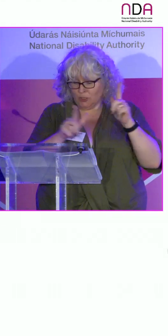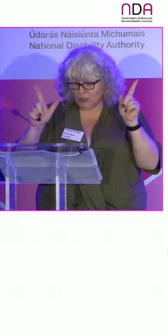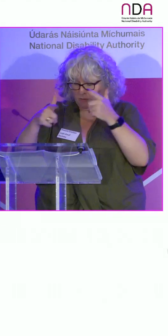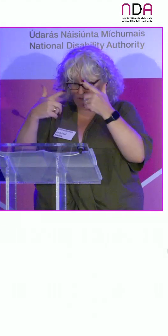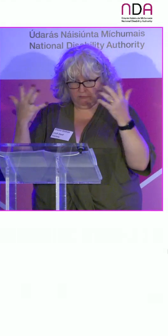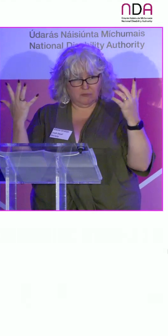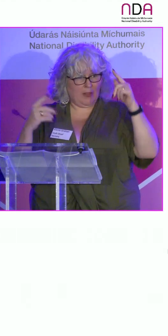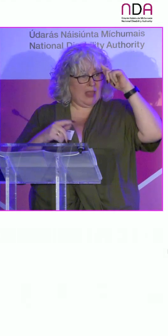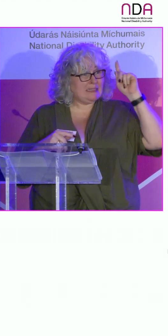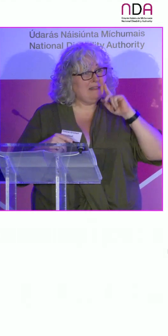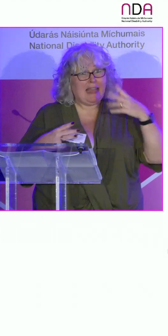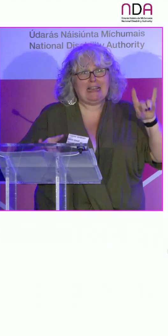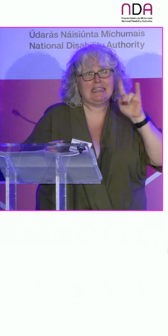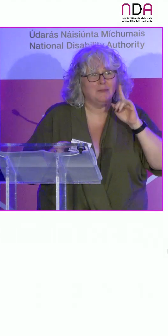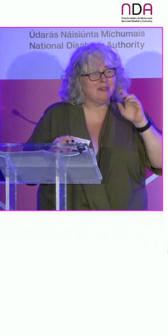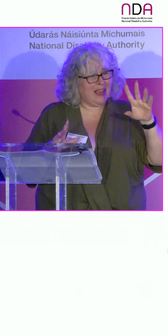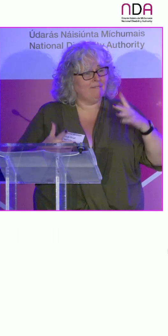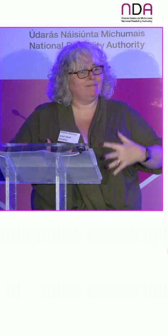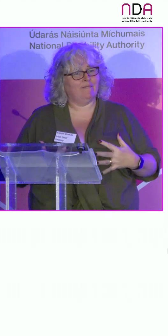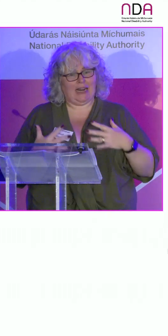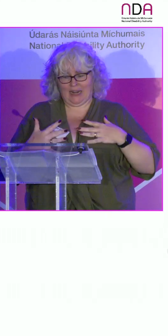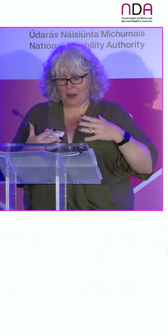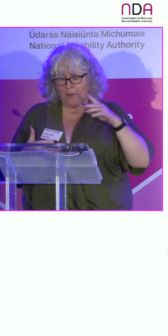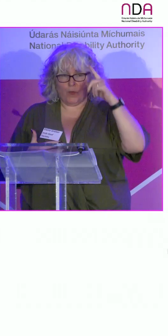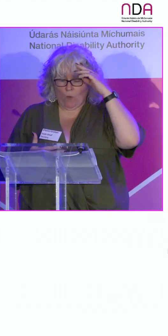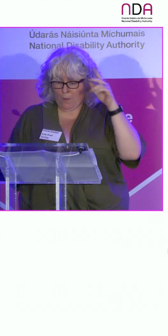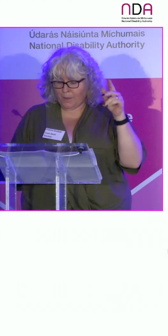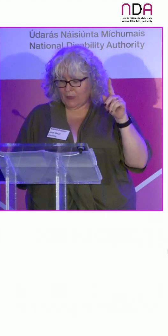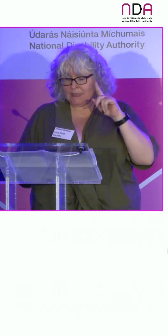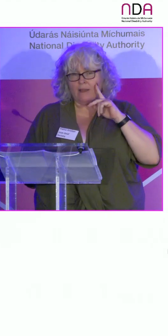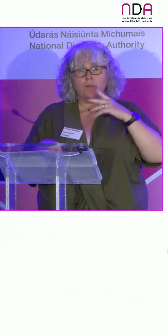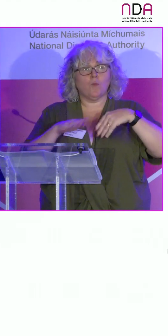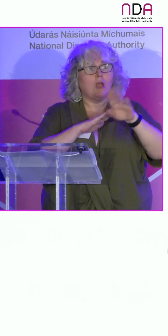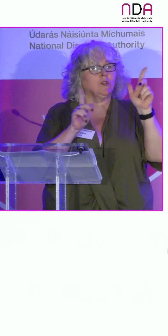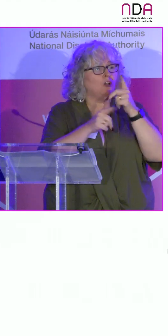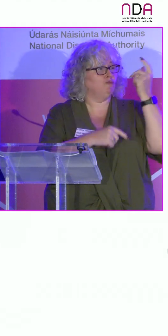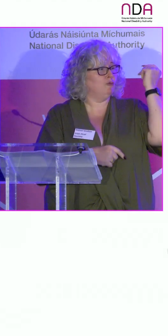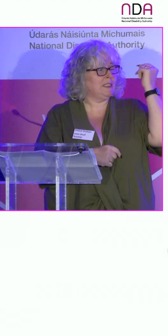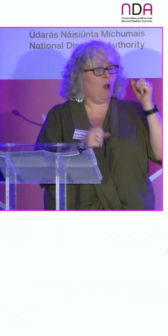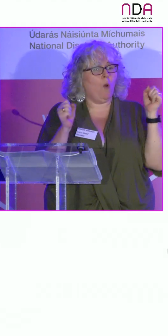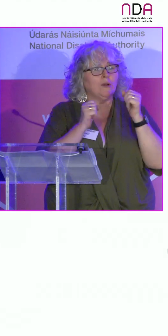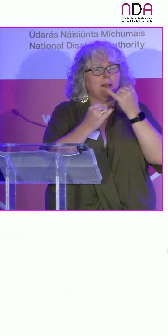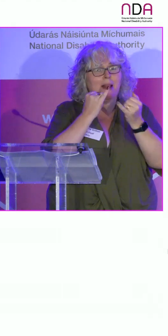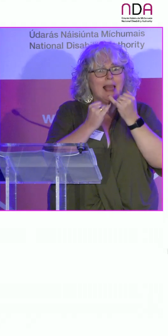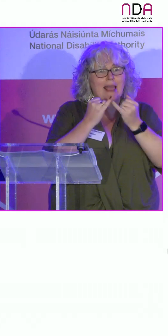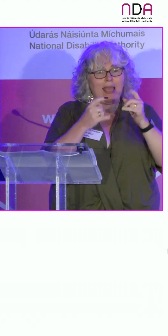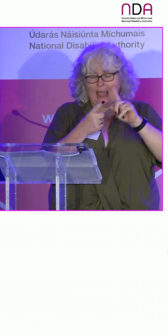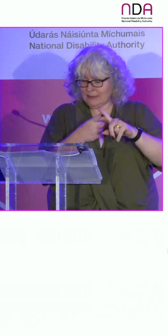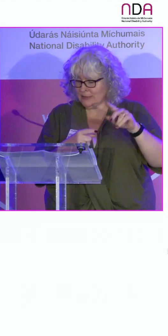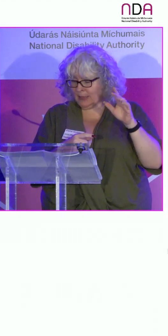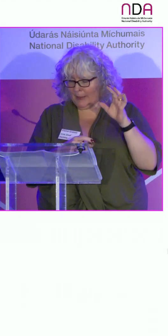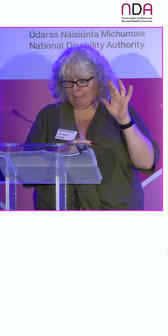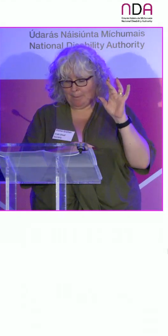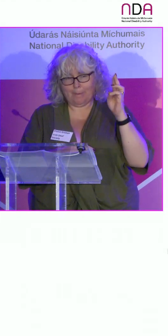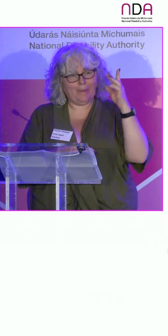Deaf people do love singing, do love music, do love concerts. Yes, we can't hear, but we do have vests now and technology. If